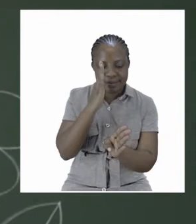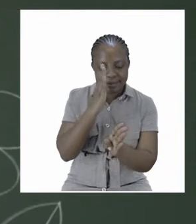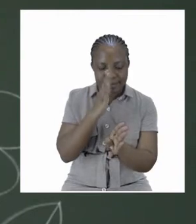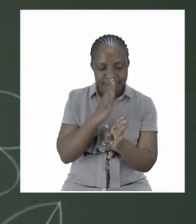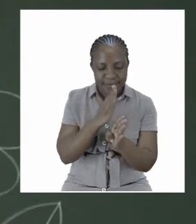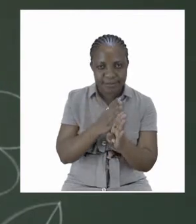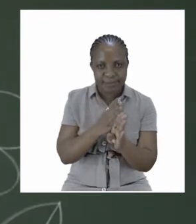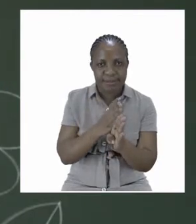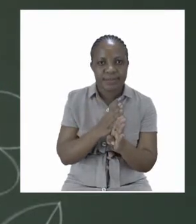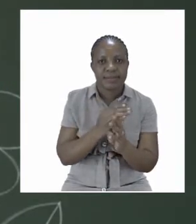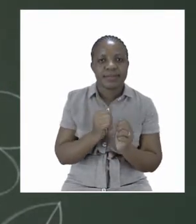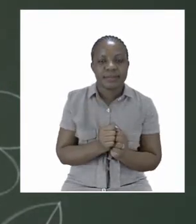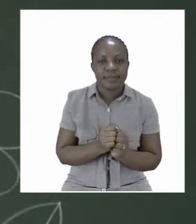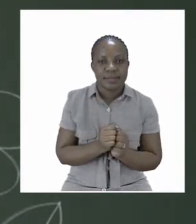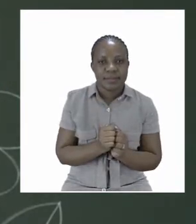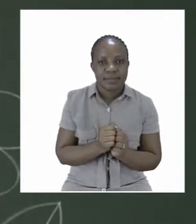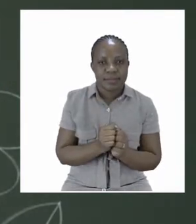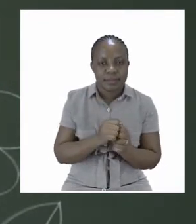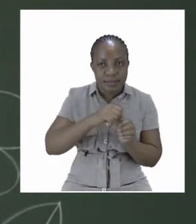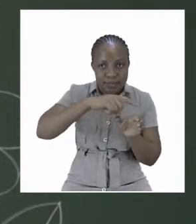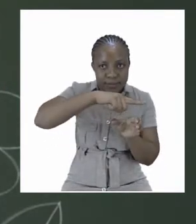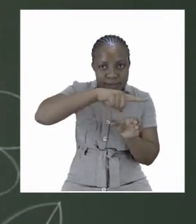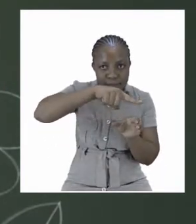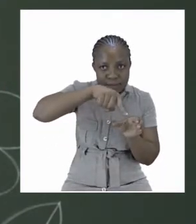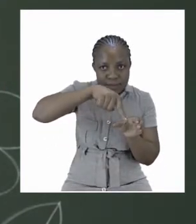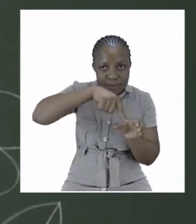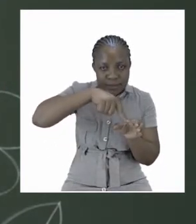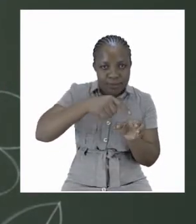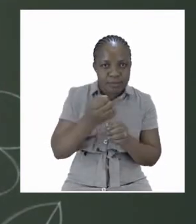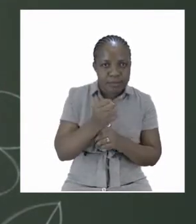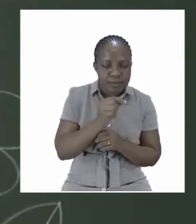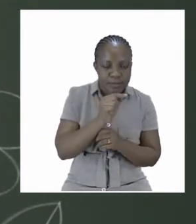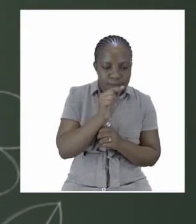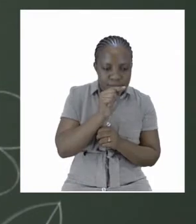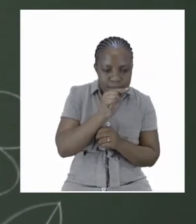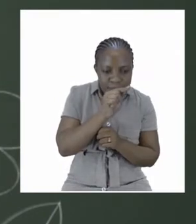you are done, you're going to start with the inside one and go